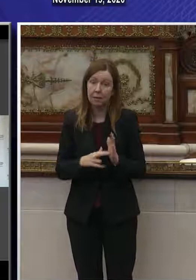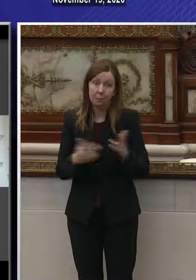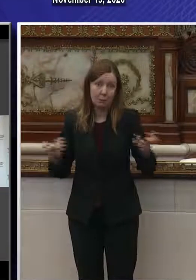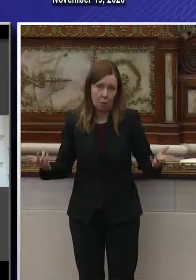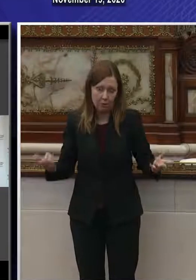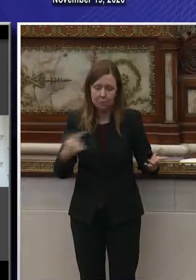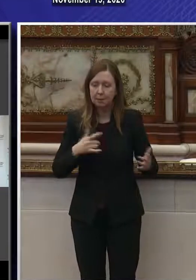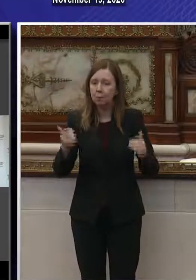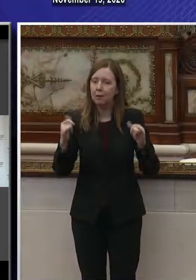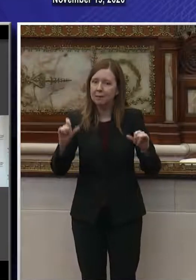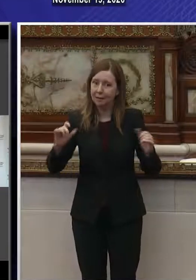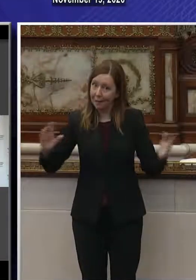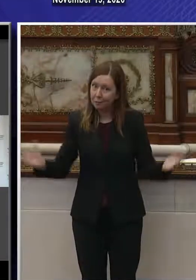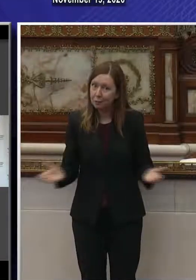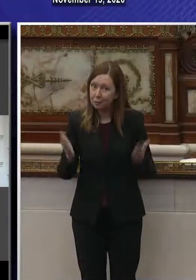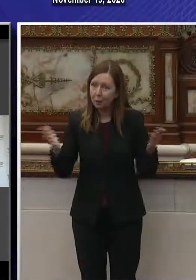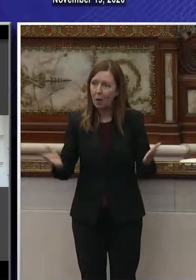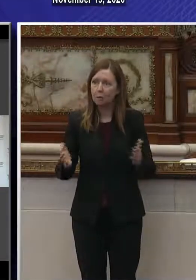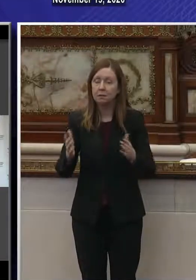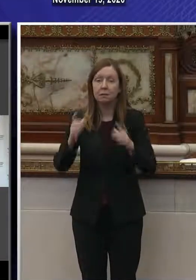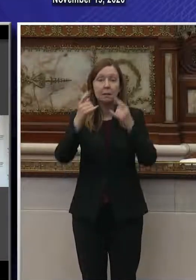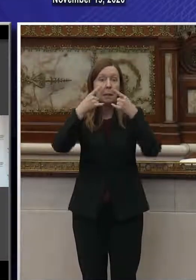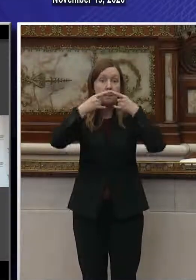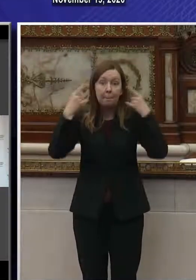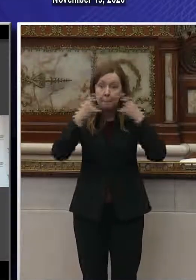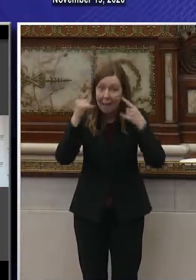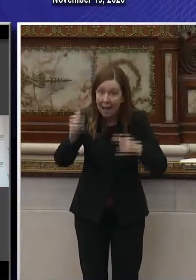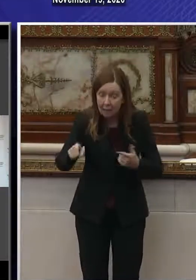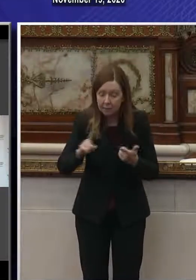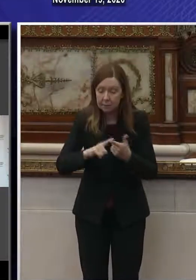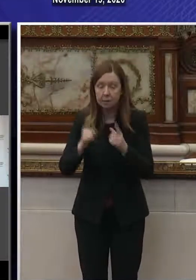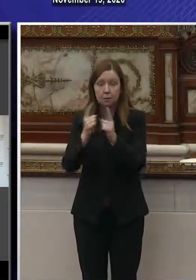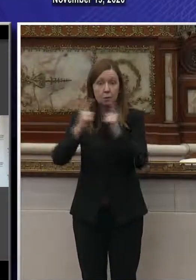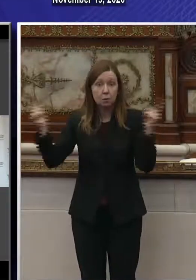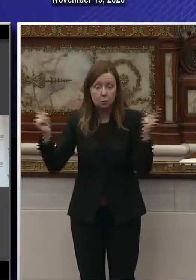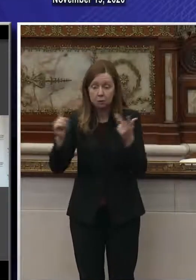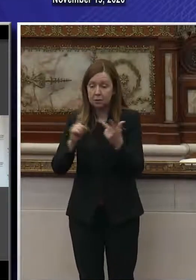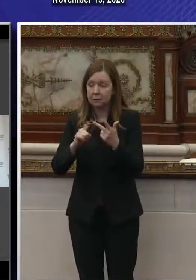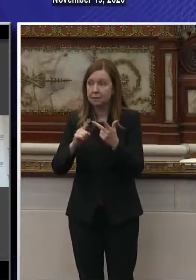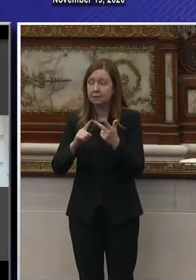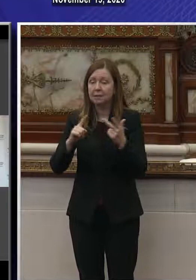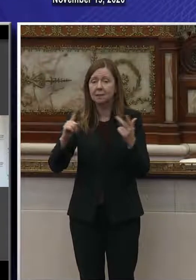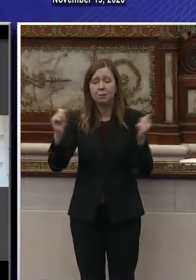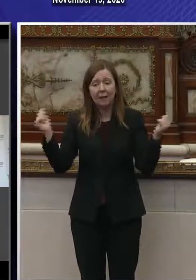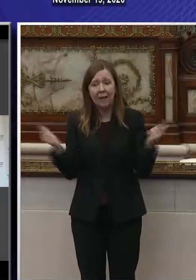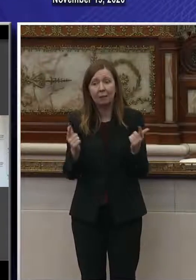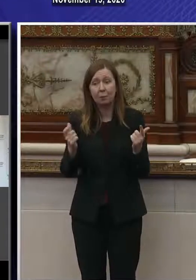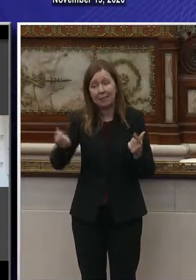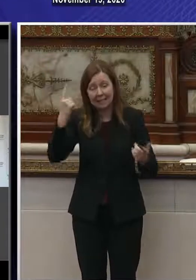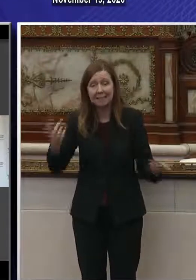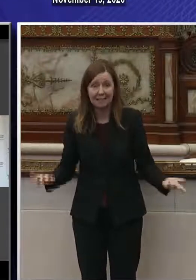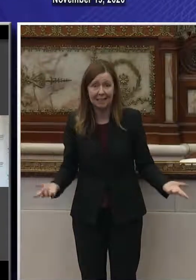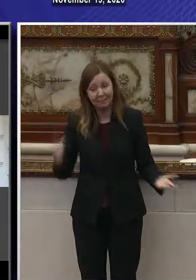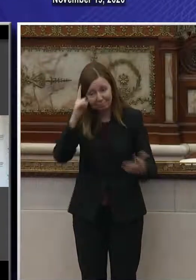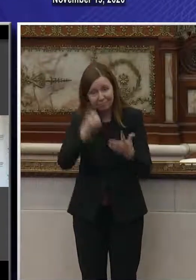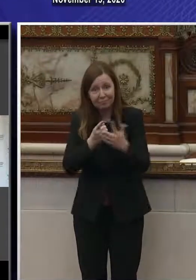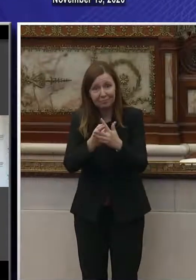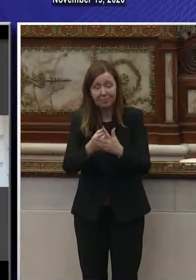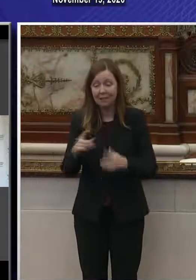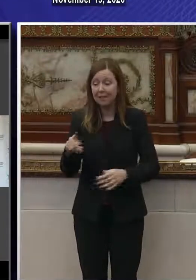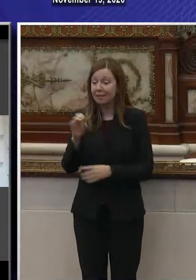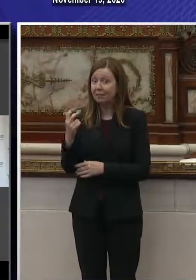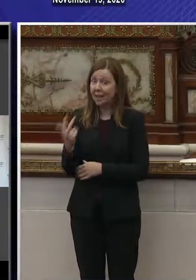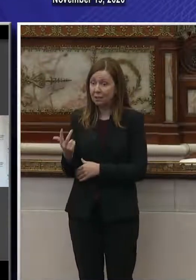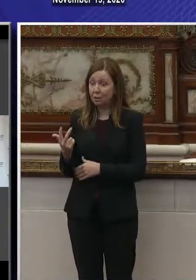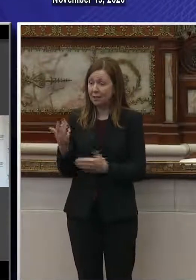we still have to promote wearing your mask, social distancing, till everybody gets it. Phase 3, it